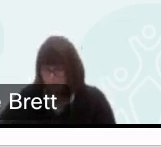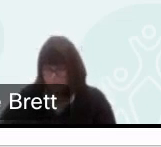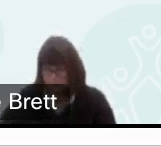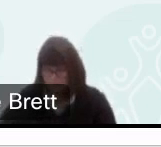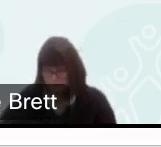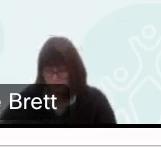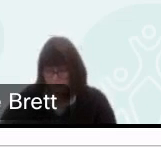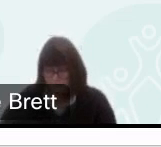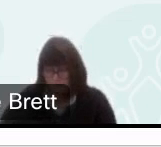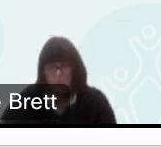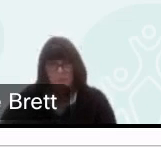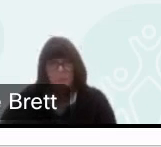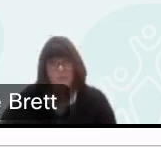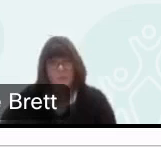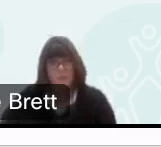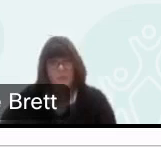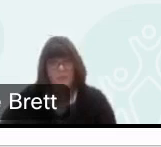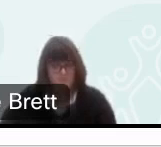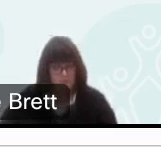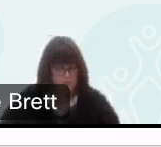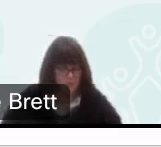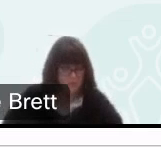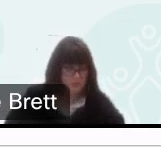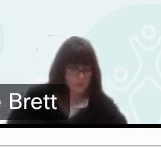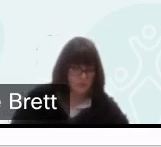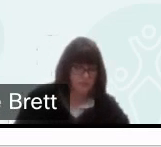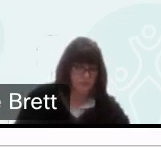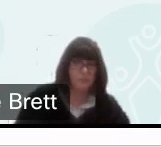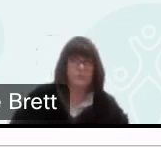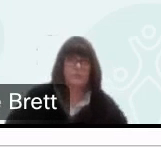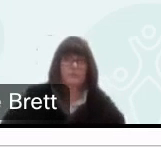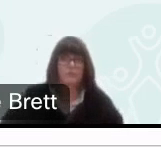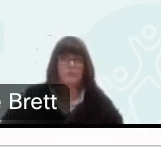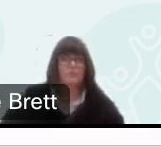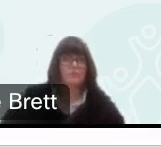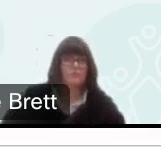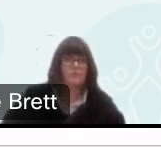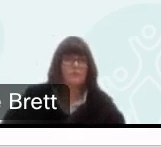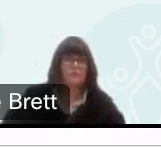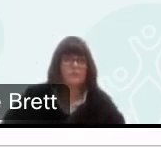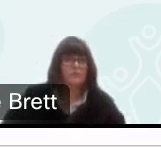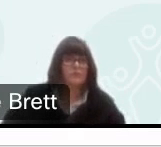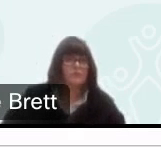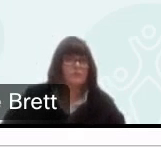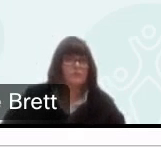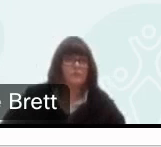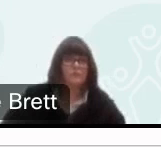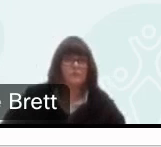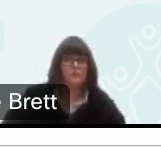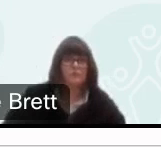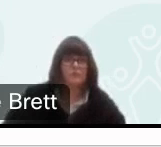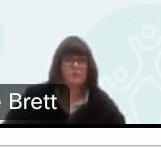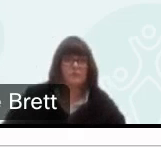Act from their perspective and what it will mean in relation to their day-to-day work, and that's on the 20th of March at 11 AM to